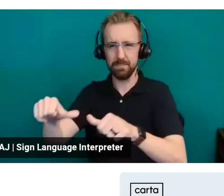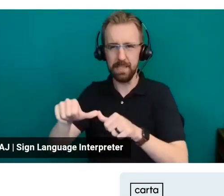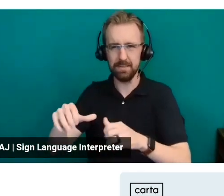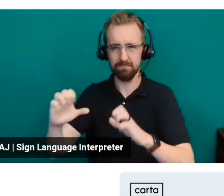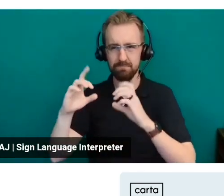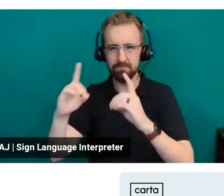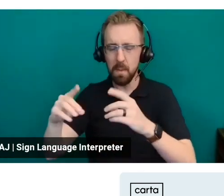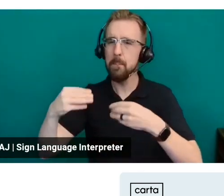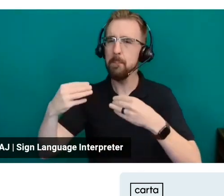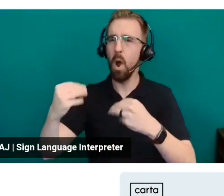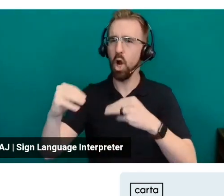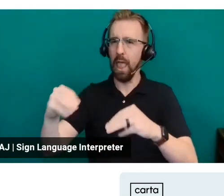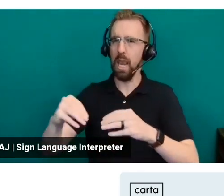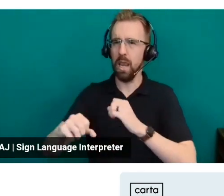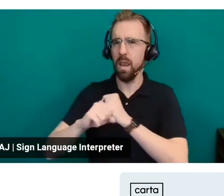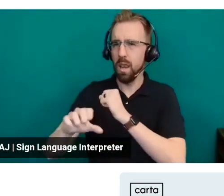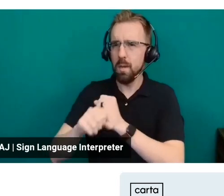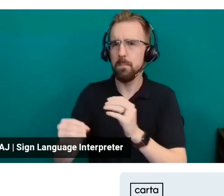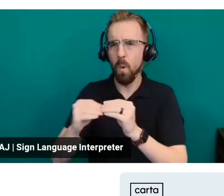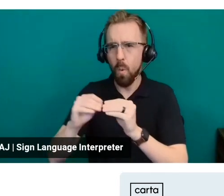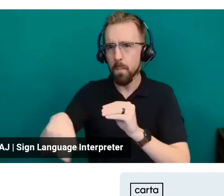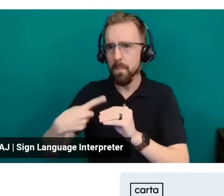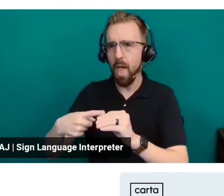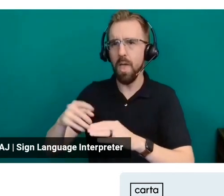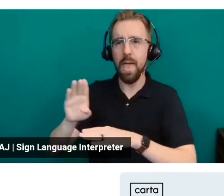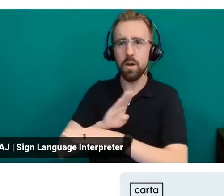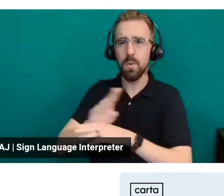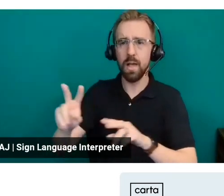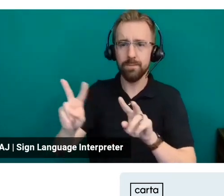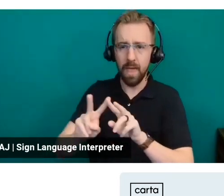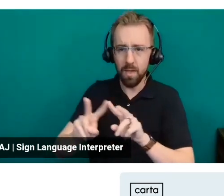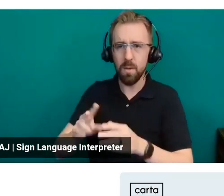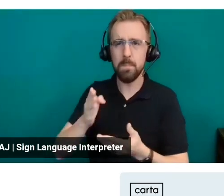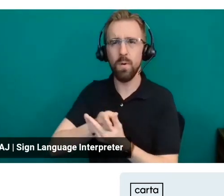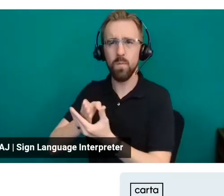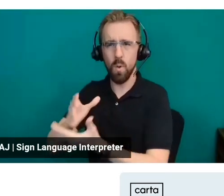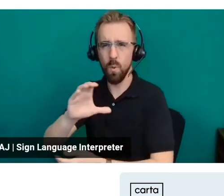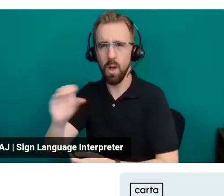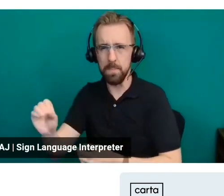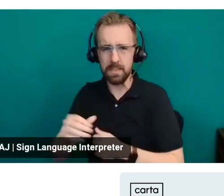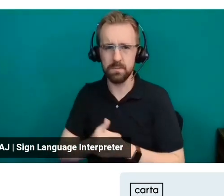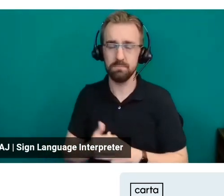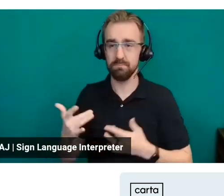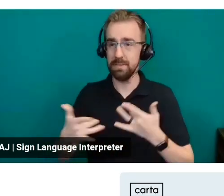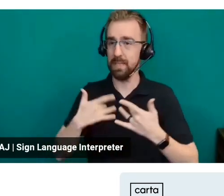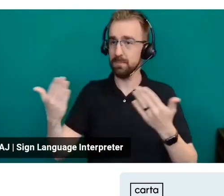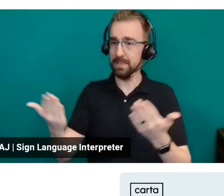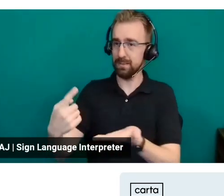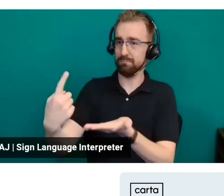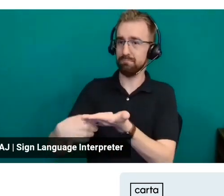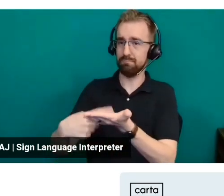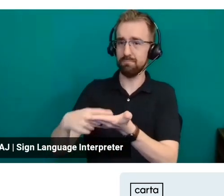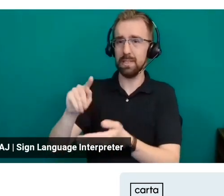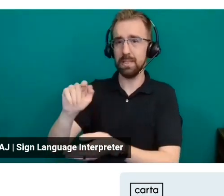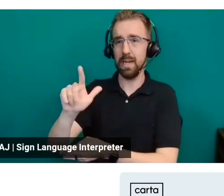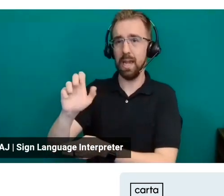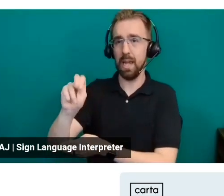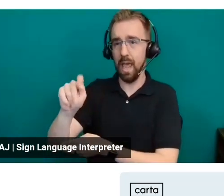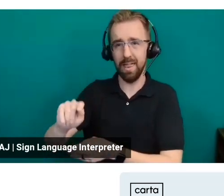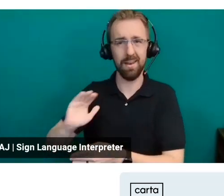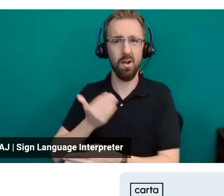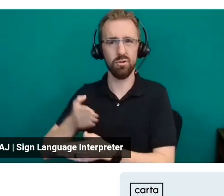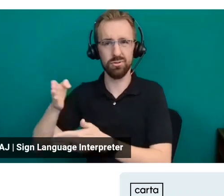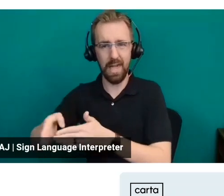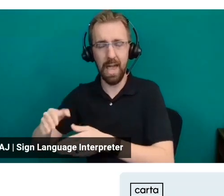the market more on how to drive enterprise value for portfolio companies. So excited to be here and talk about the talent side and how